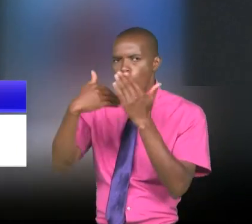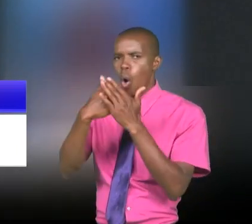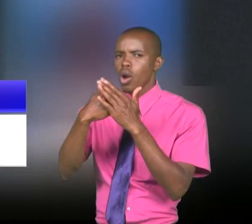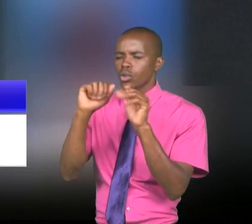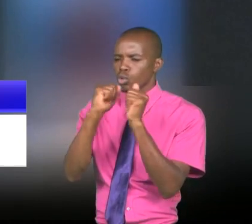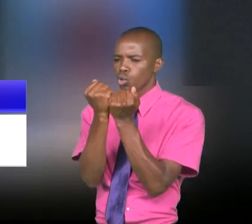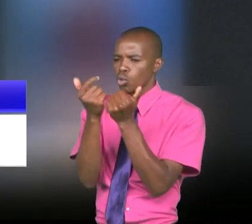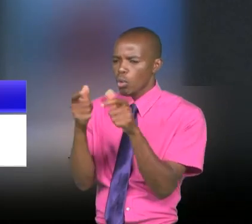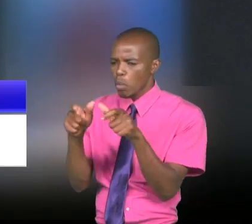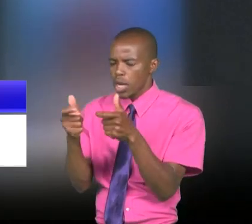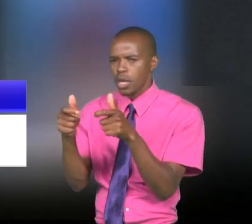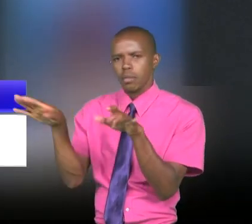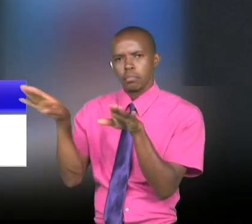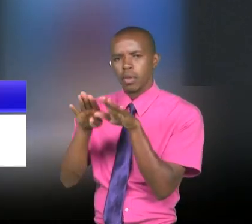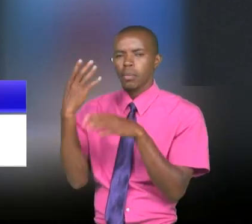media.